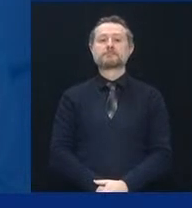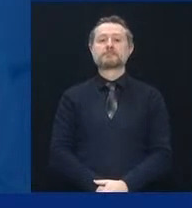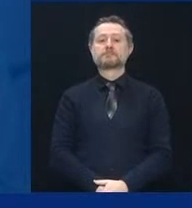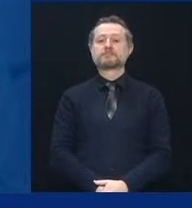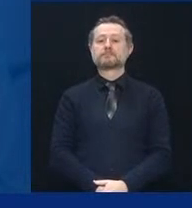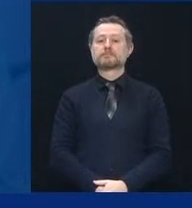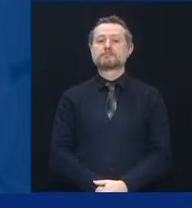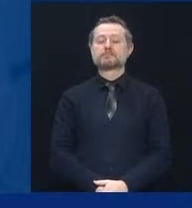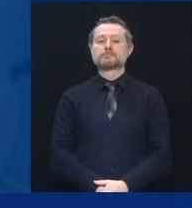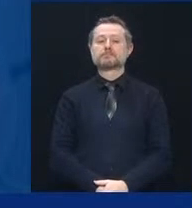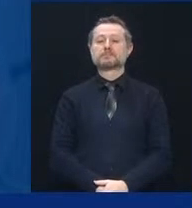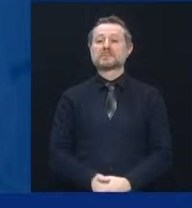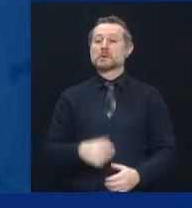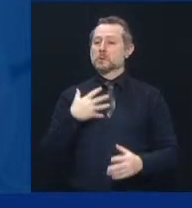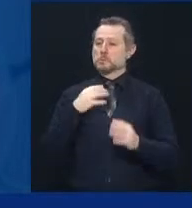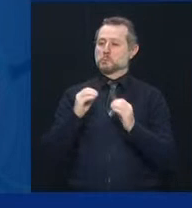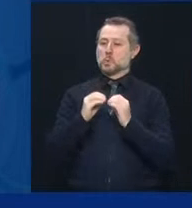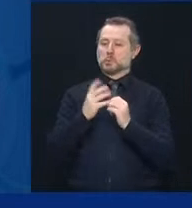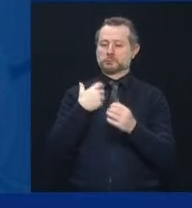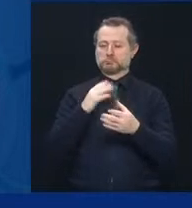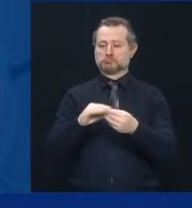And I have more to say about that in a moment.